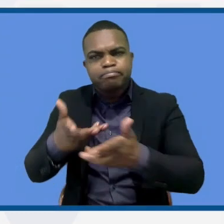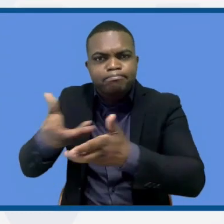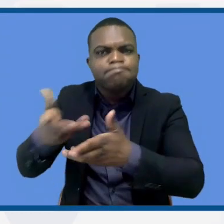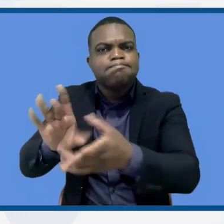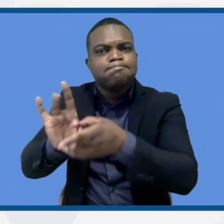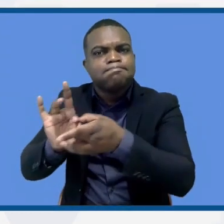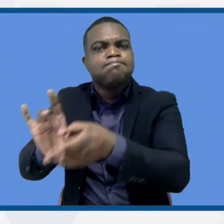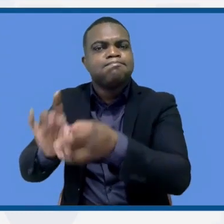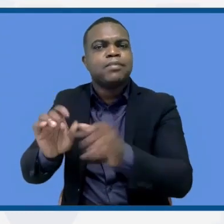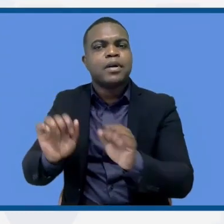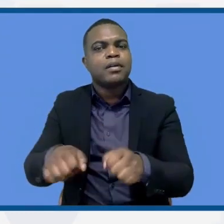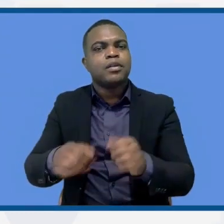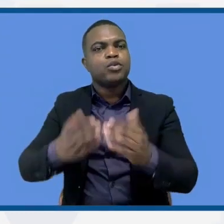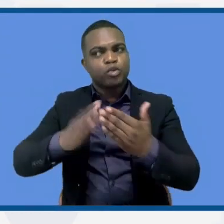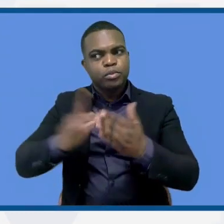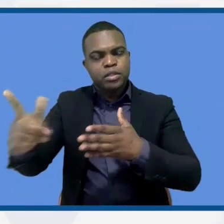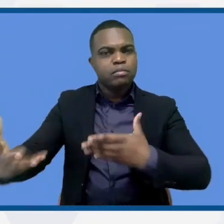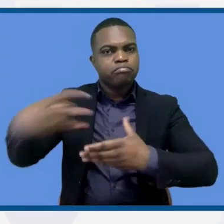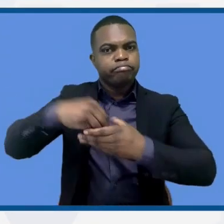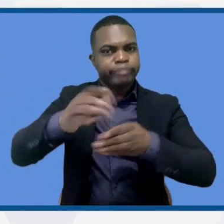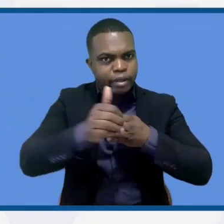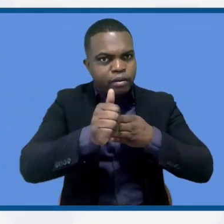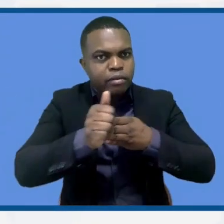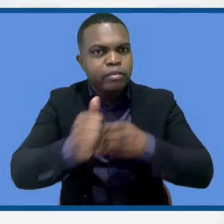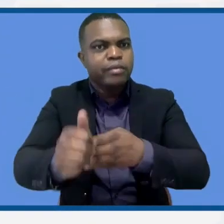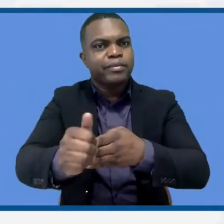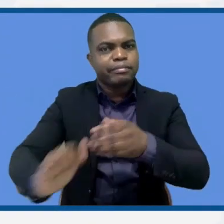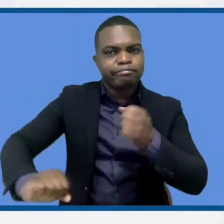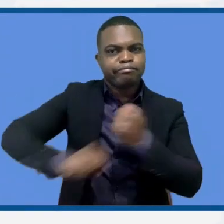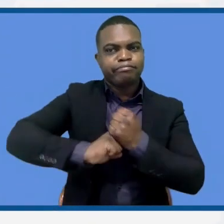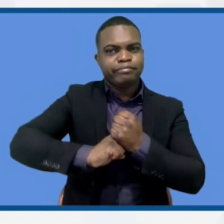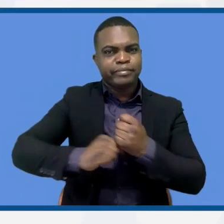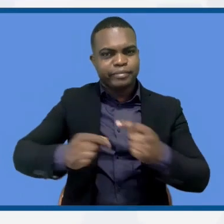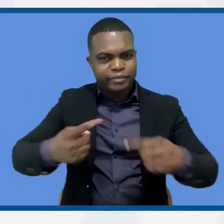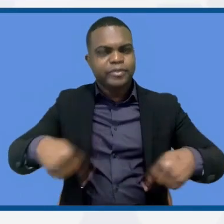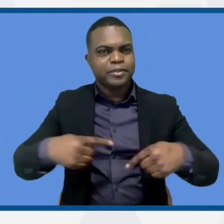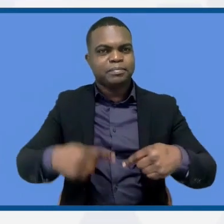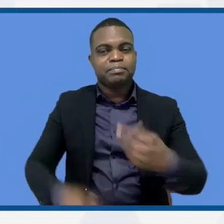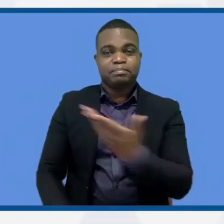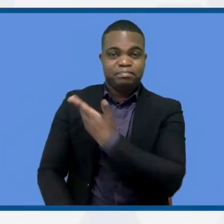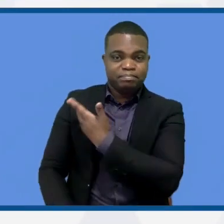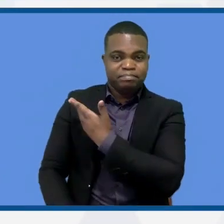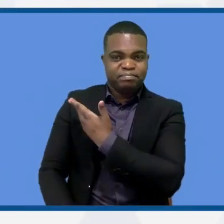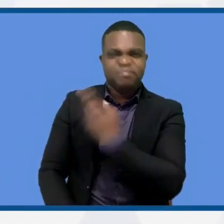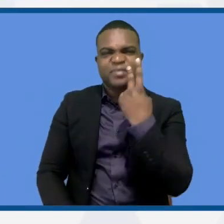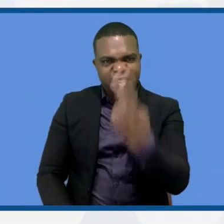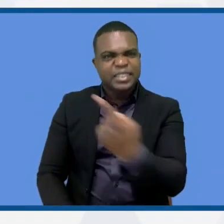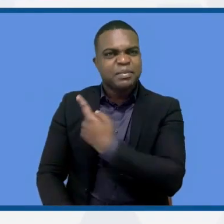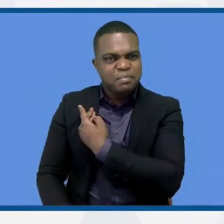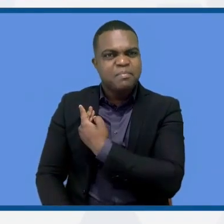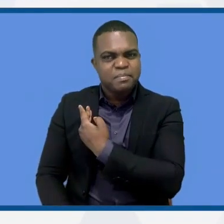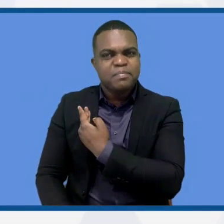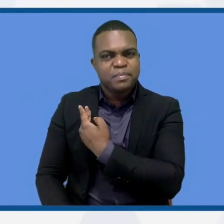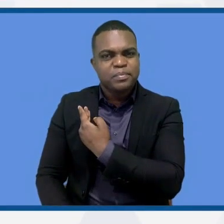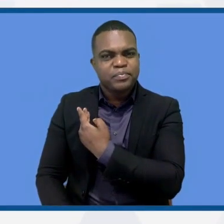Out of the community-led and scientific process of the Resilient Islands project emerged